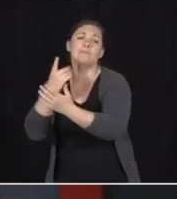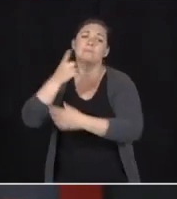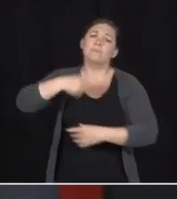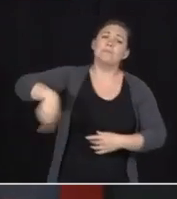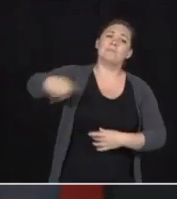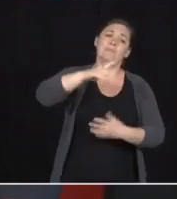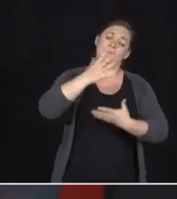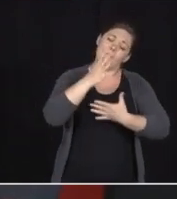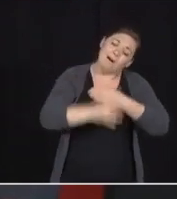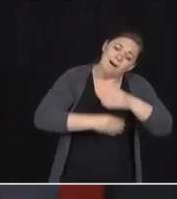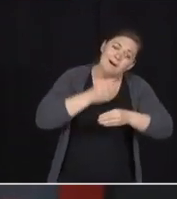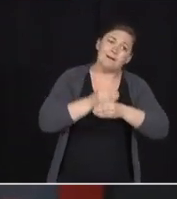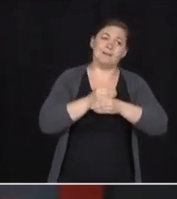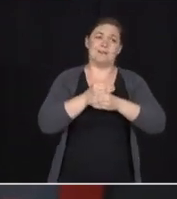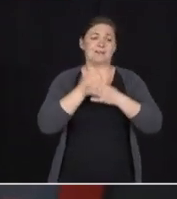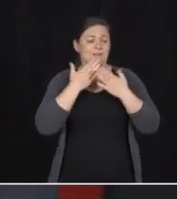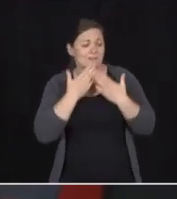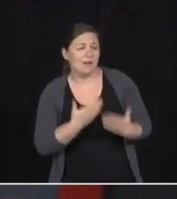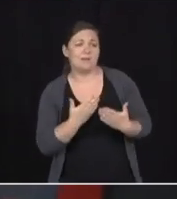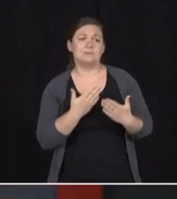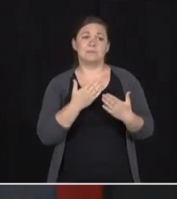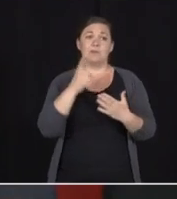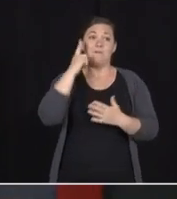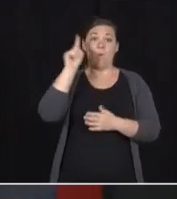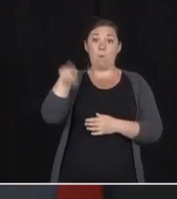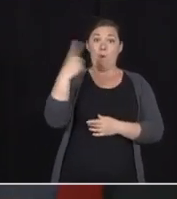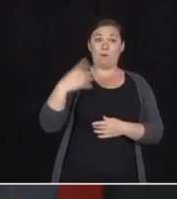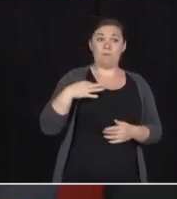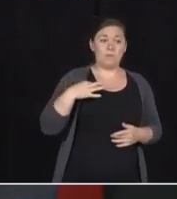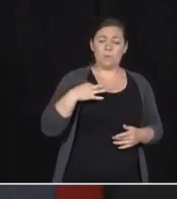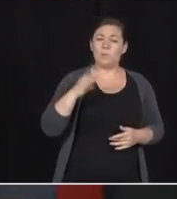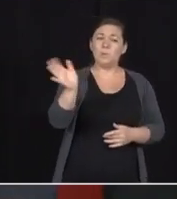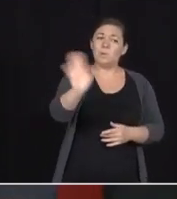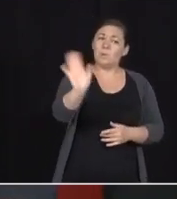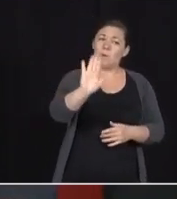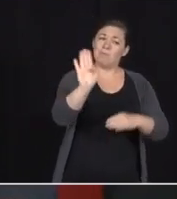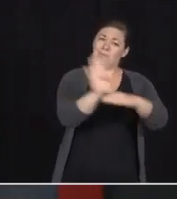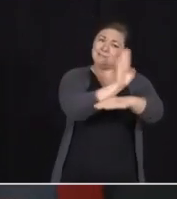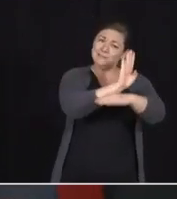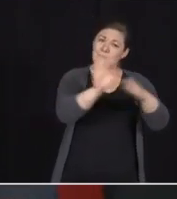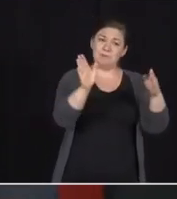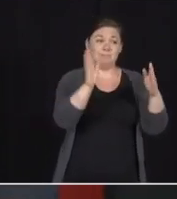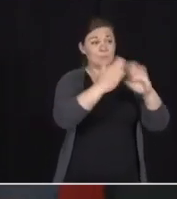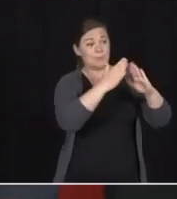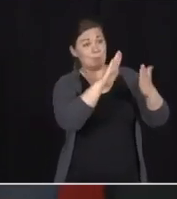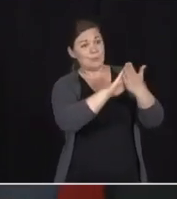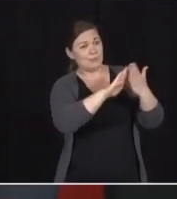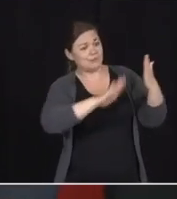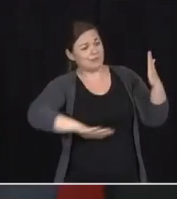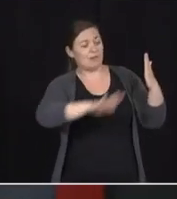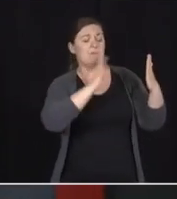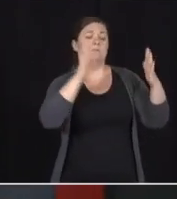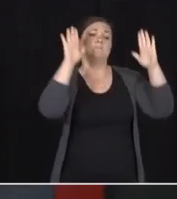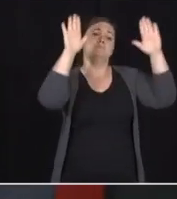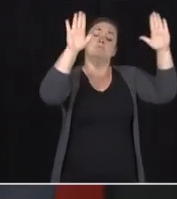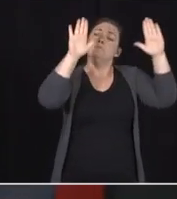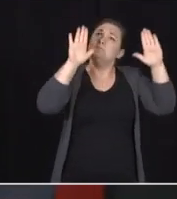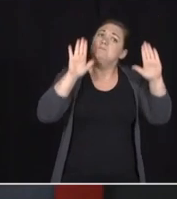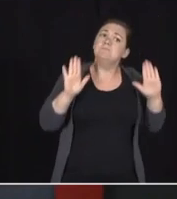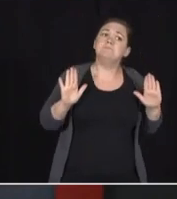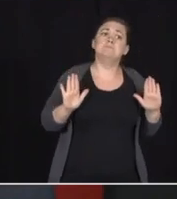in addition to our volunteers, Ontario's business community has also been truly extraordinary in the response